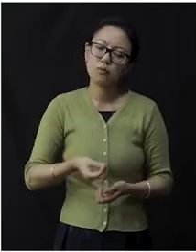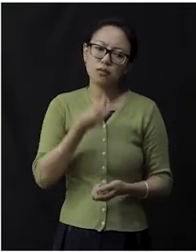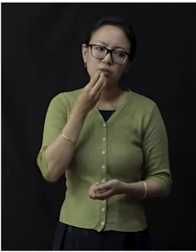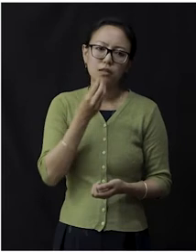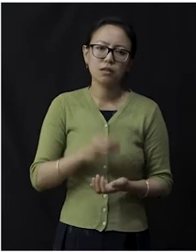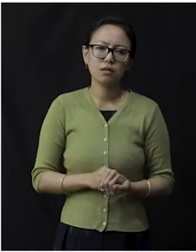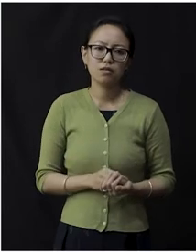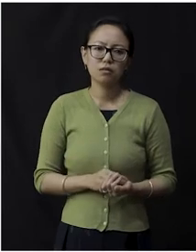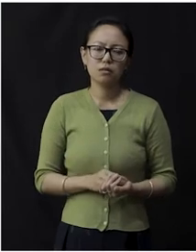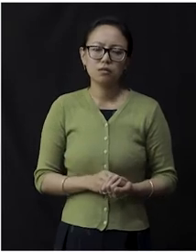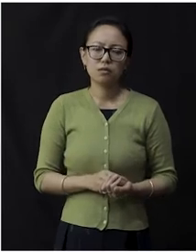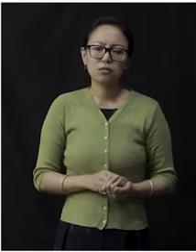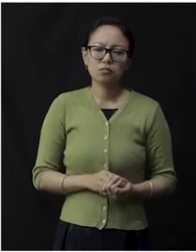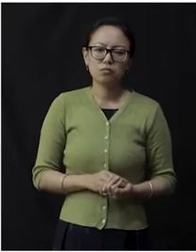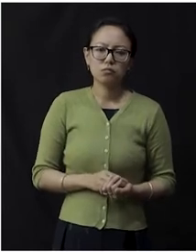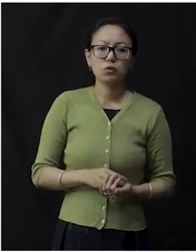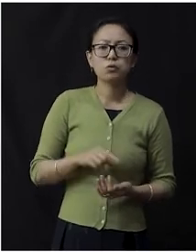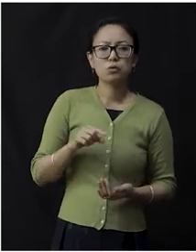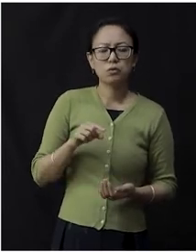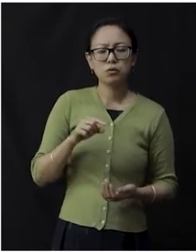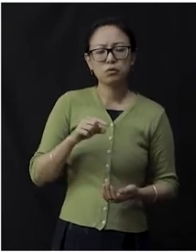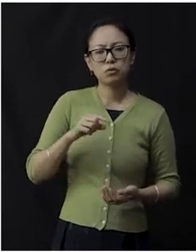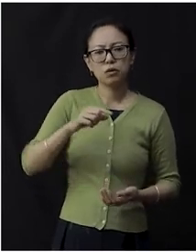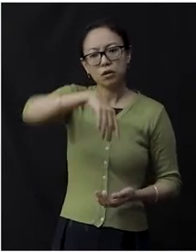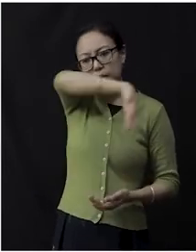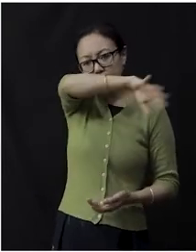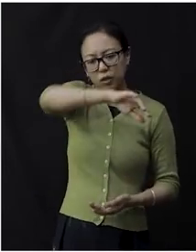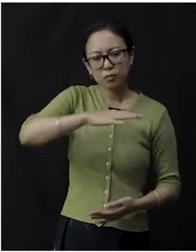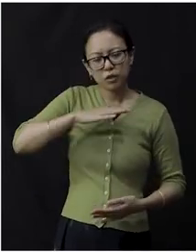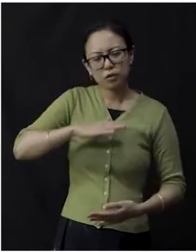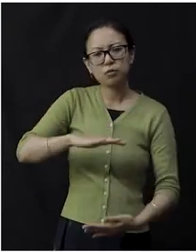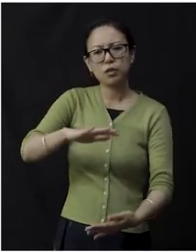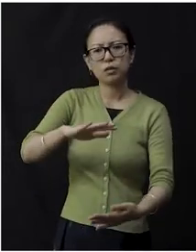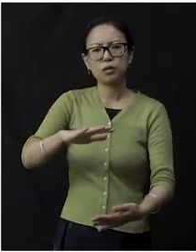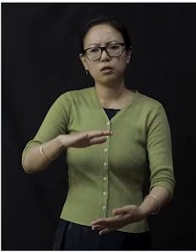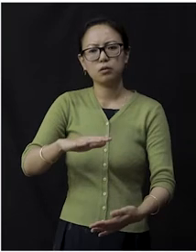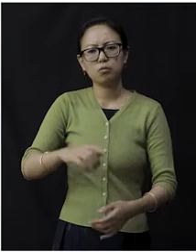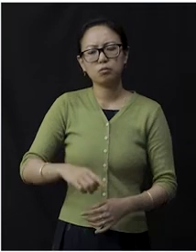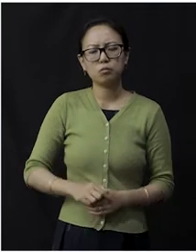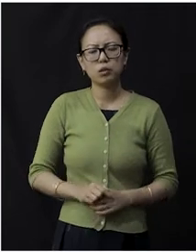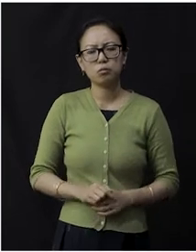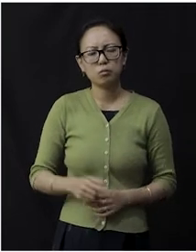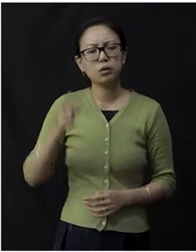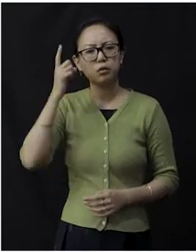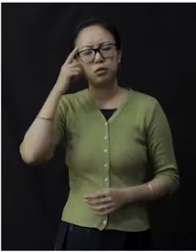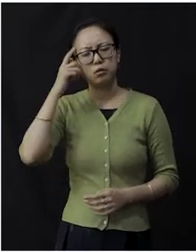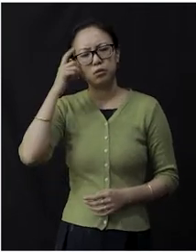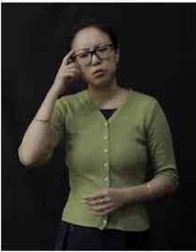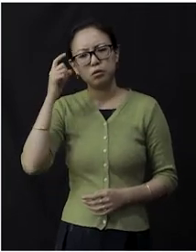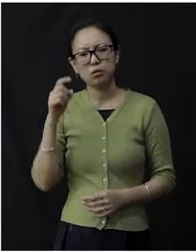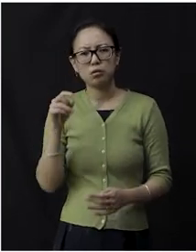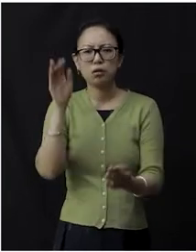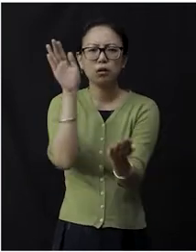a little curious. Is crocodile also having the same kind of meal every day, or does it have